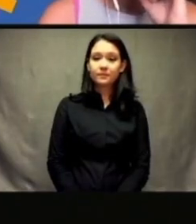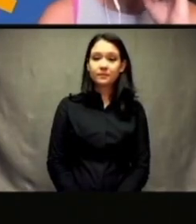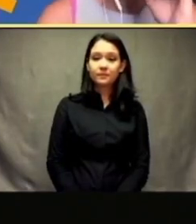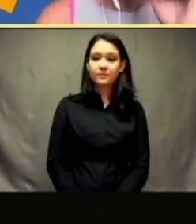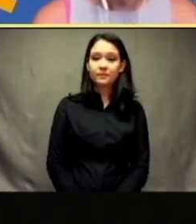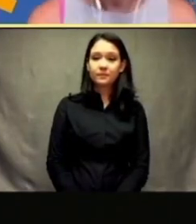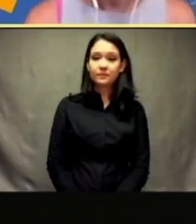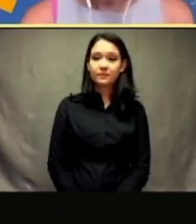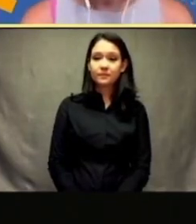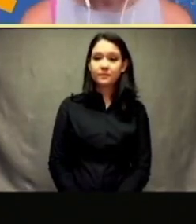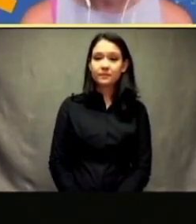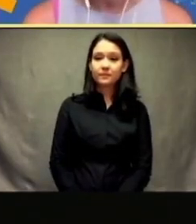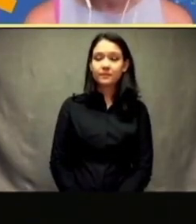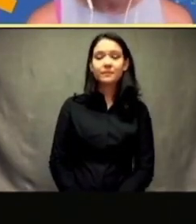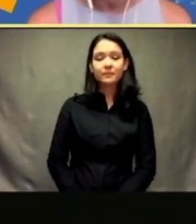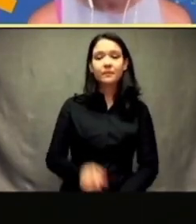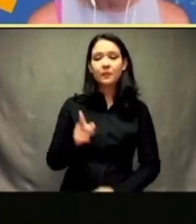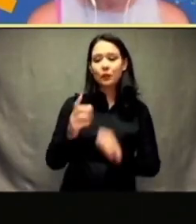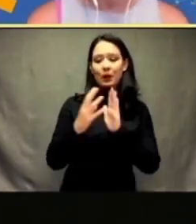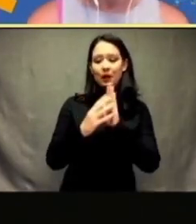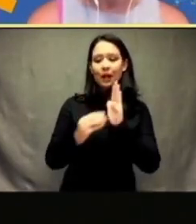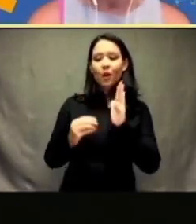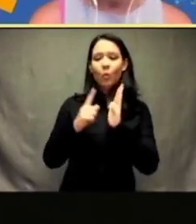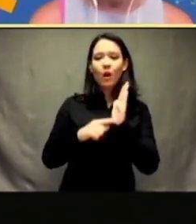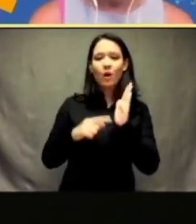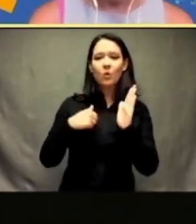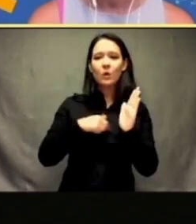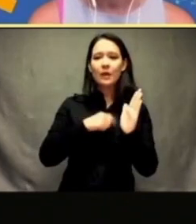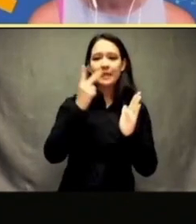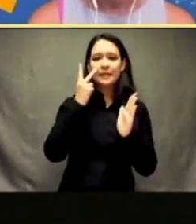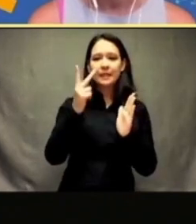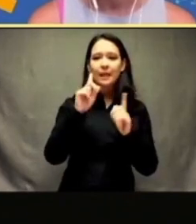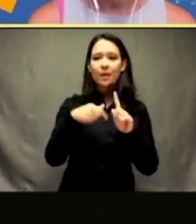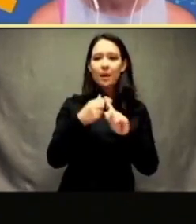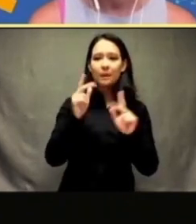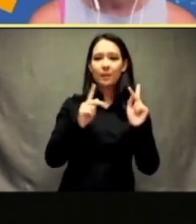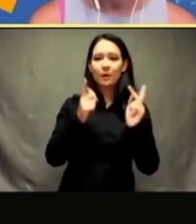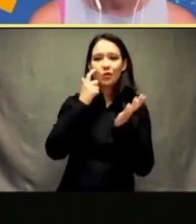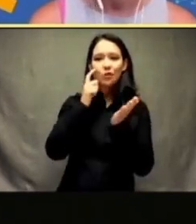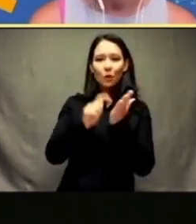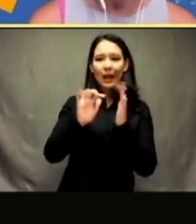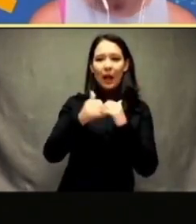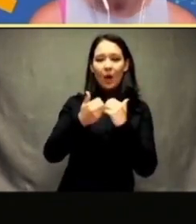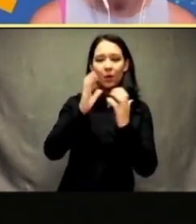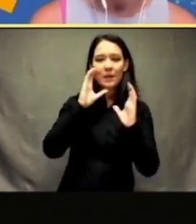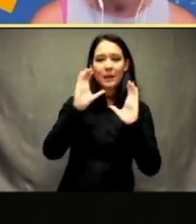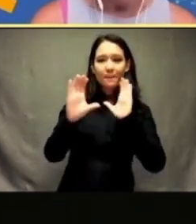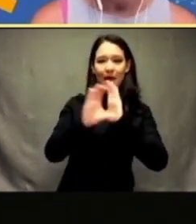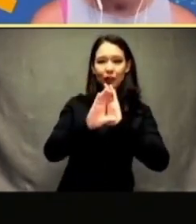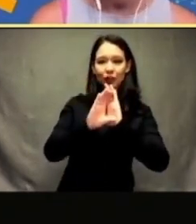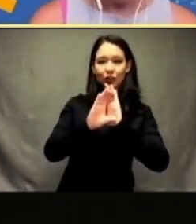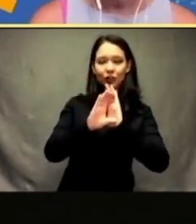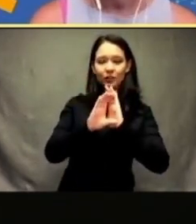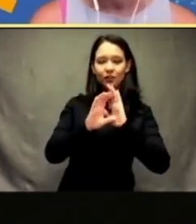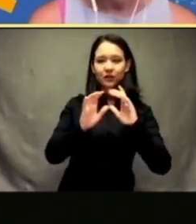I think that you echoed a lot of what we're seeing about people noticing how this picture is capturing